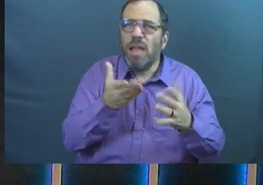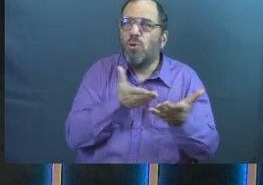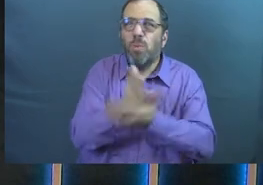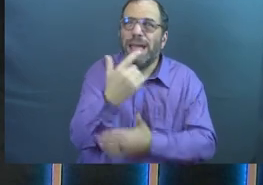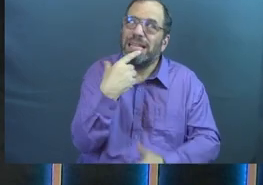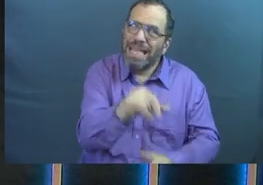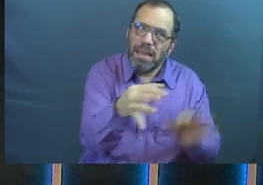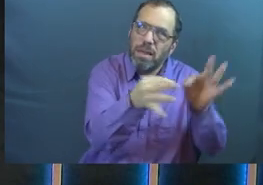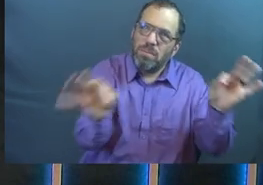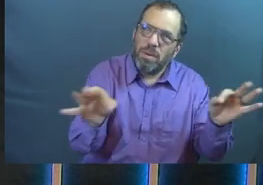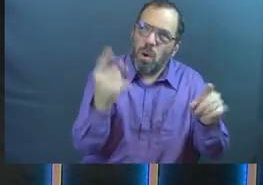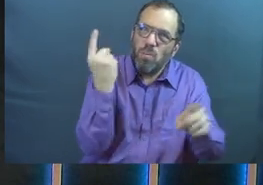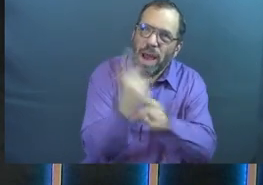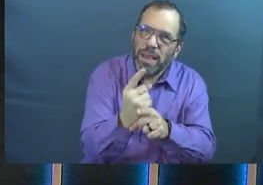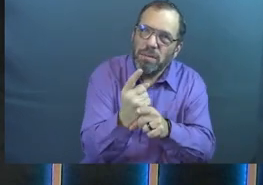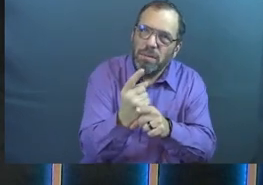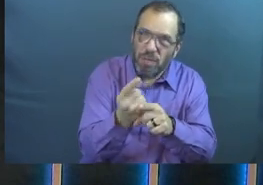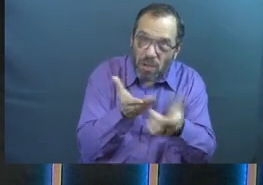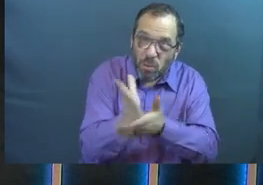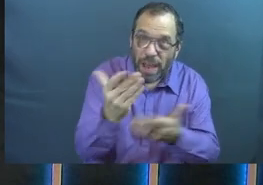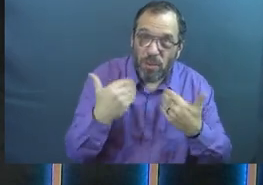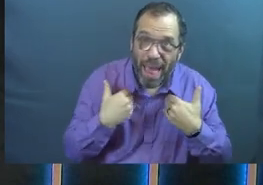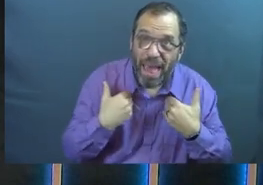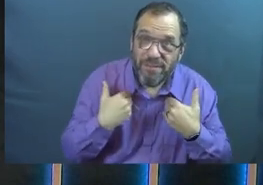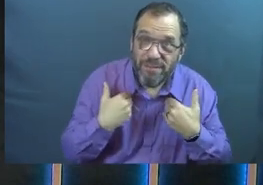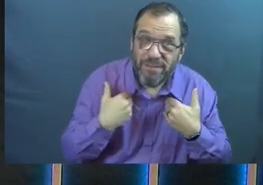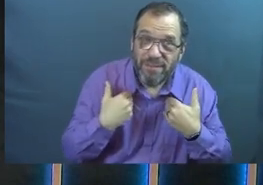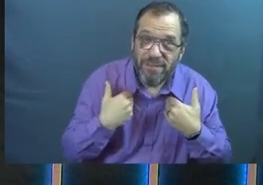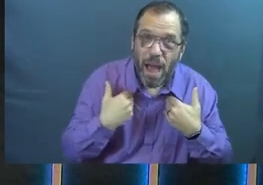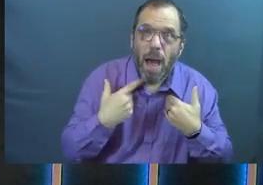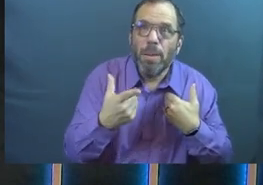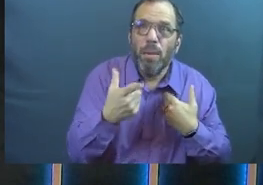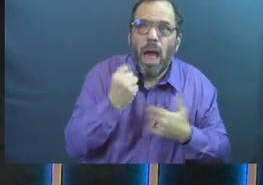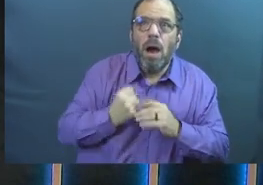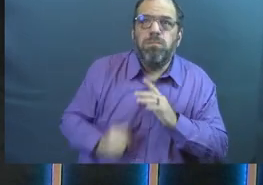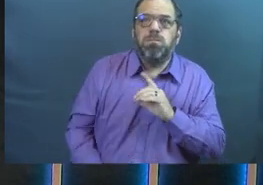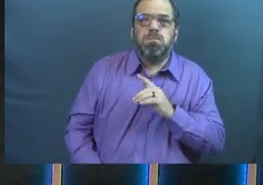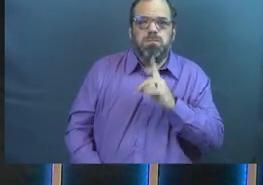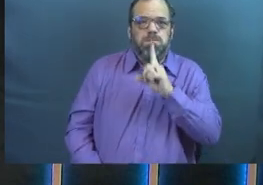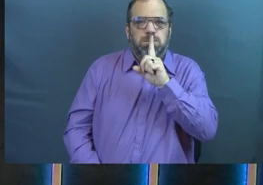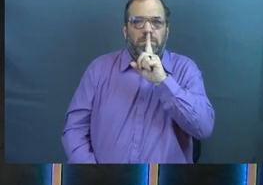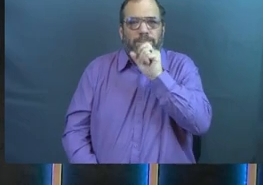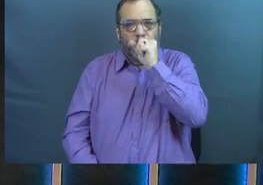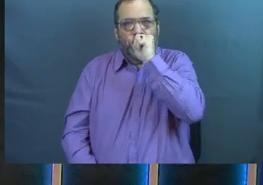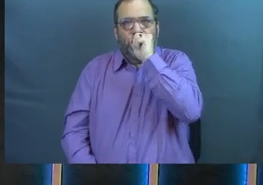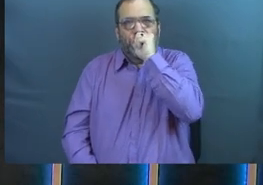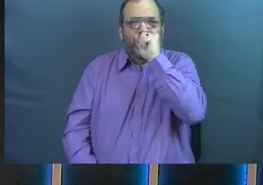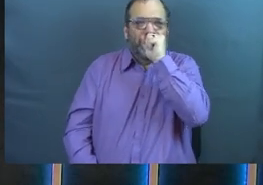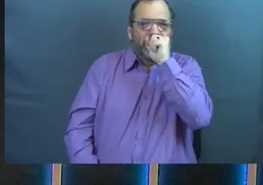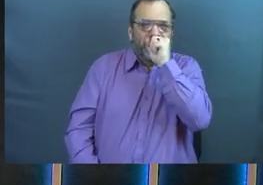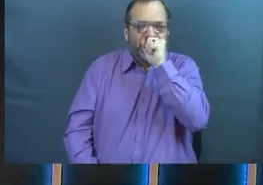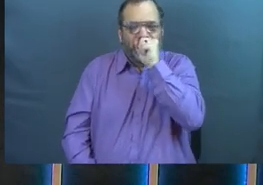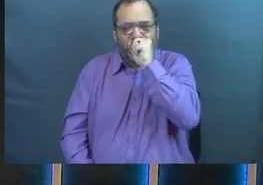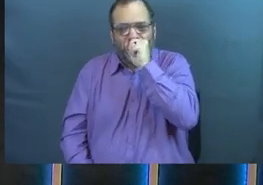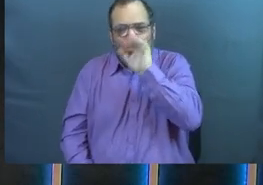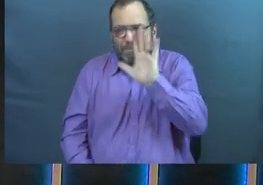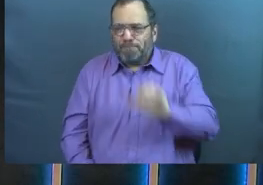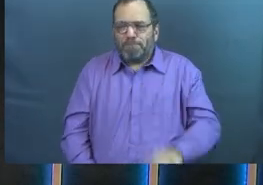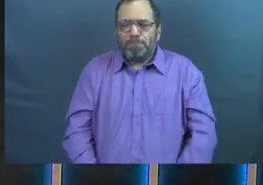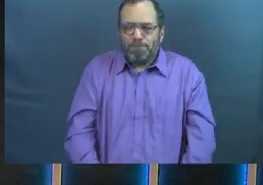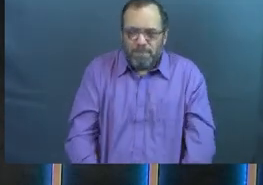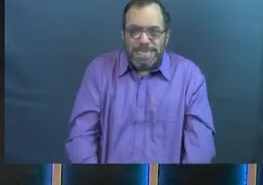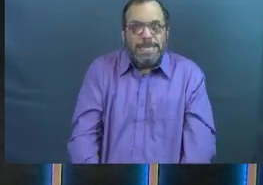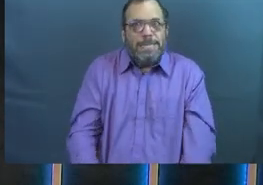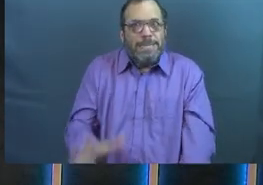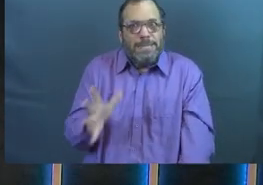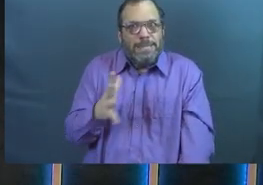right to say that to each other, do we not? But we try to hold it back. And we just, but